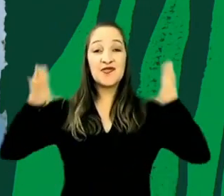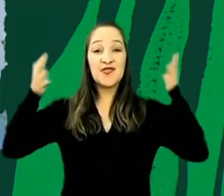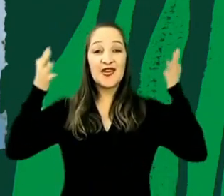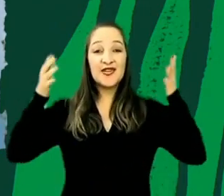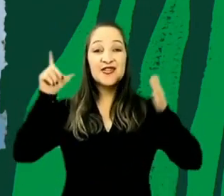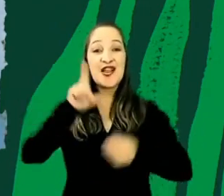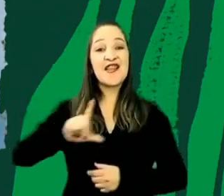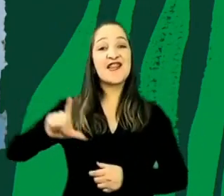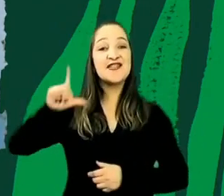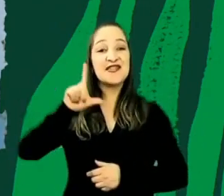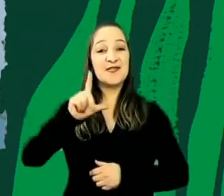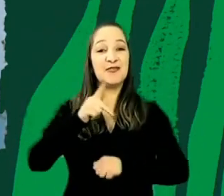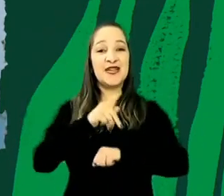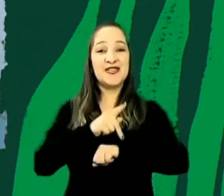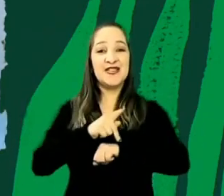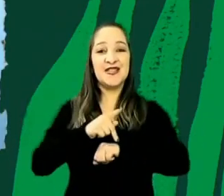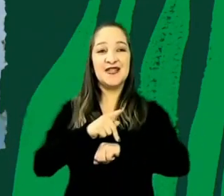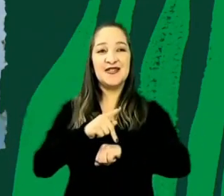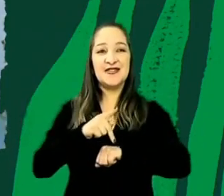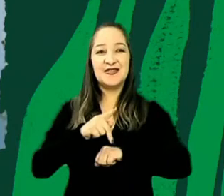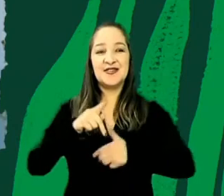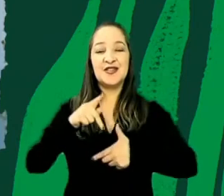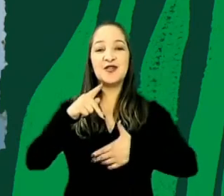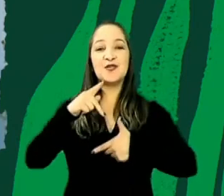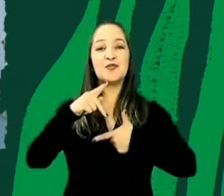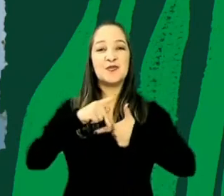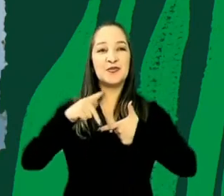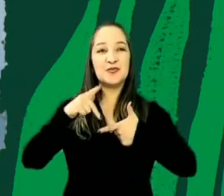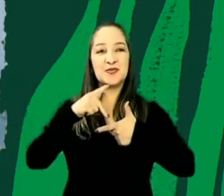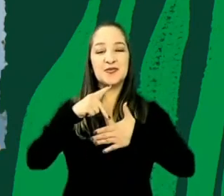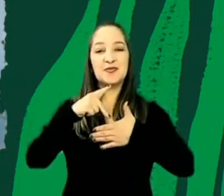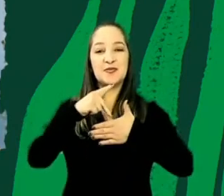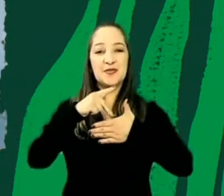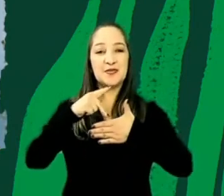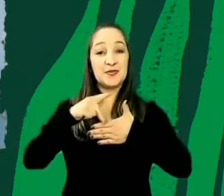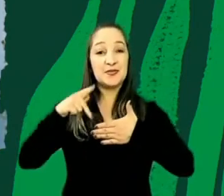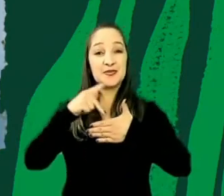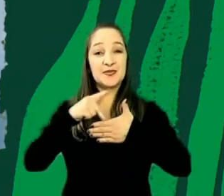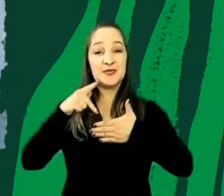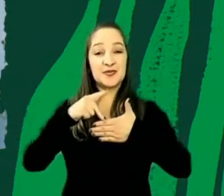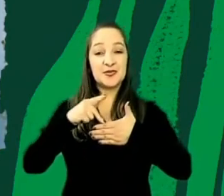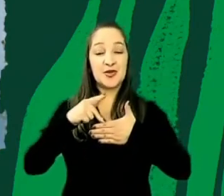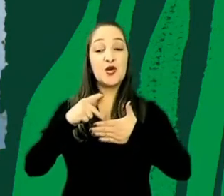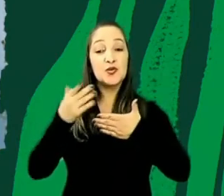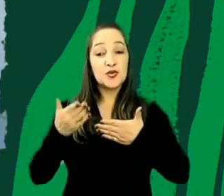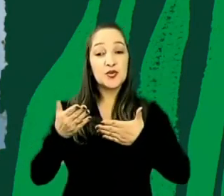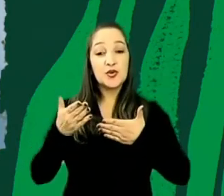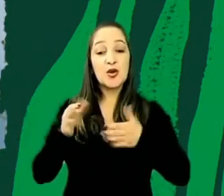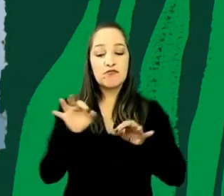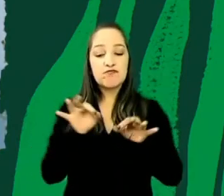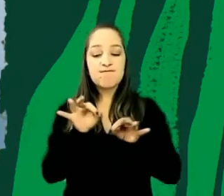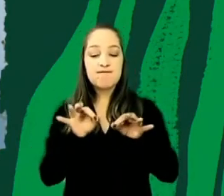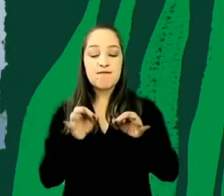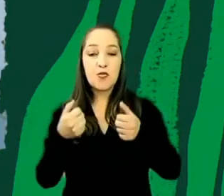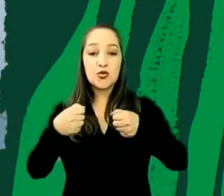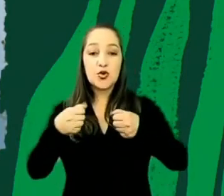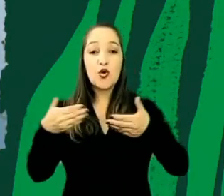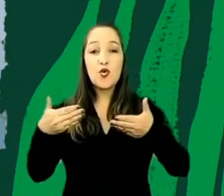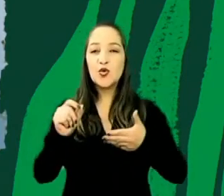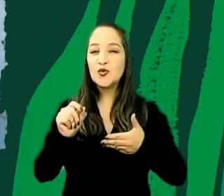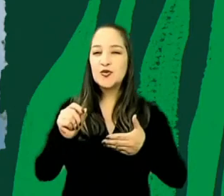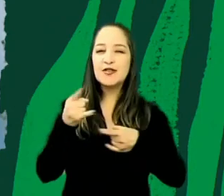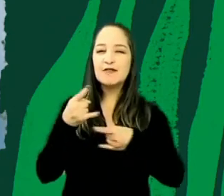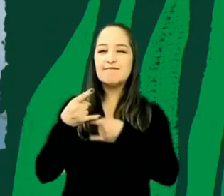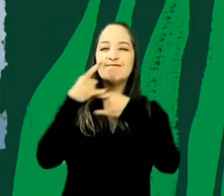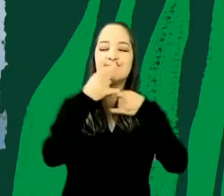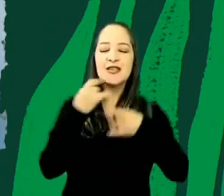Paraty International Literary Festival. This year, it's totally online because of the health measures, the necessary health measures. We're going